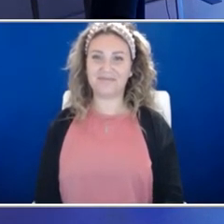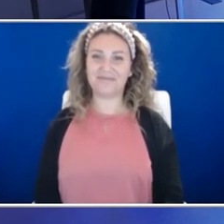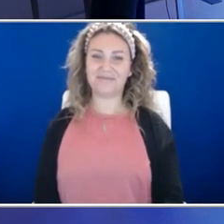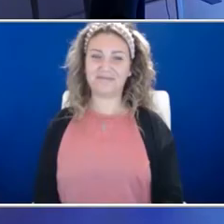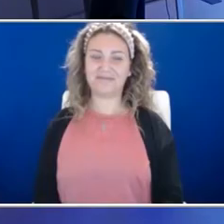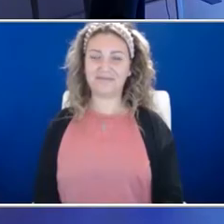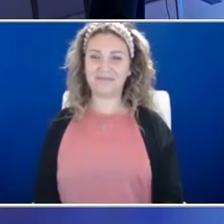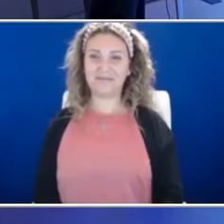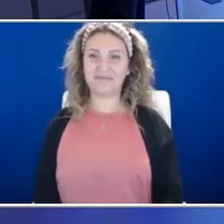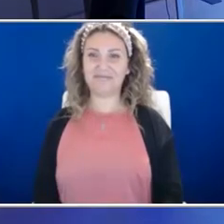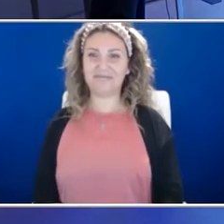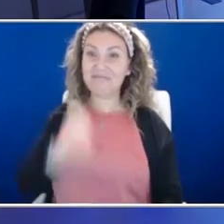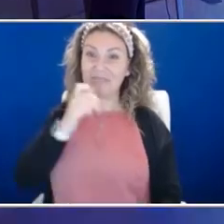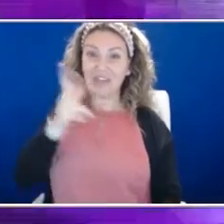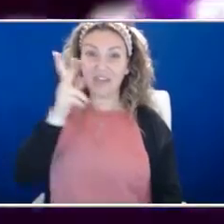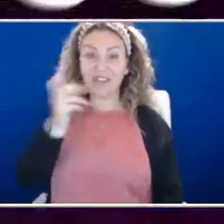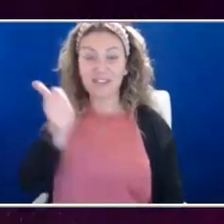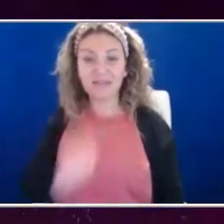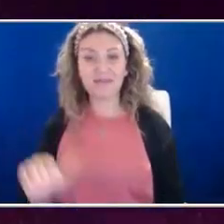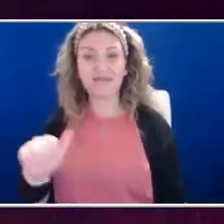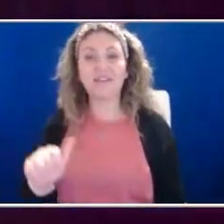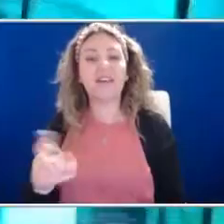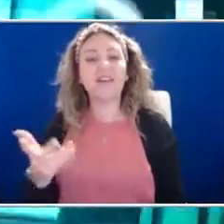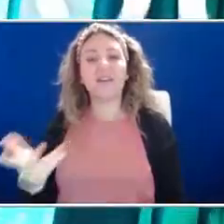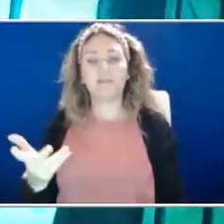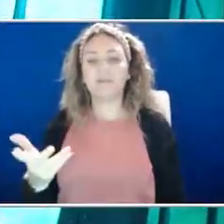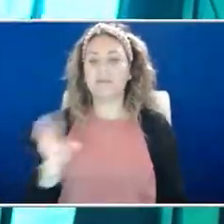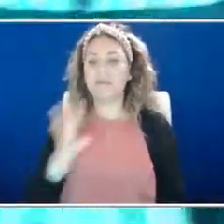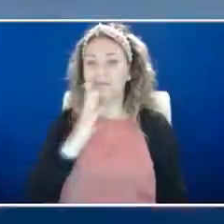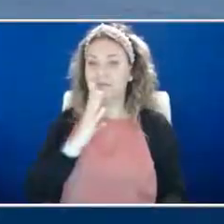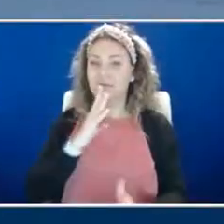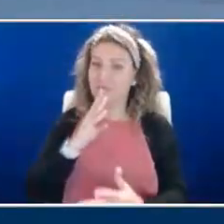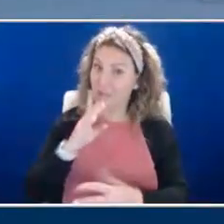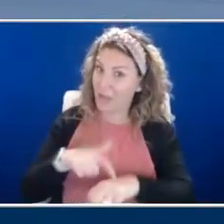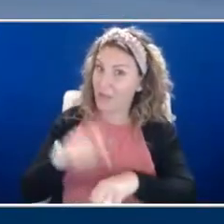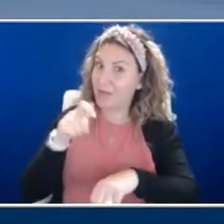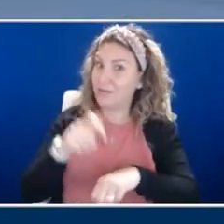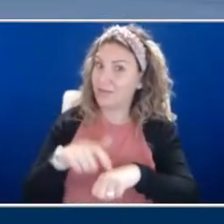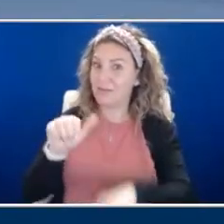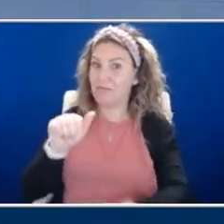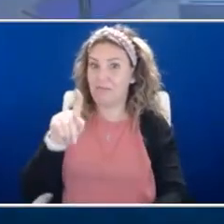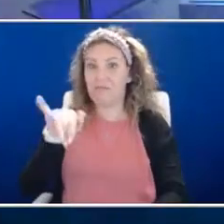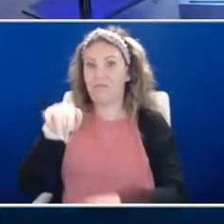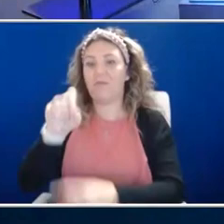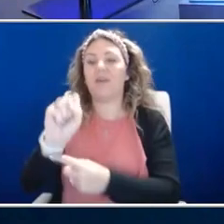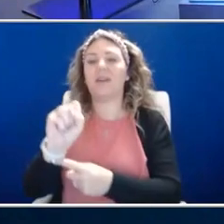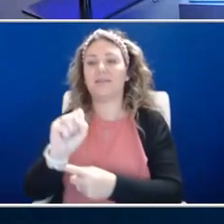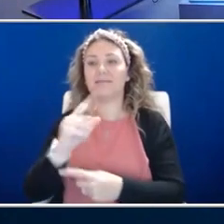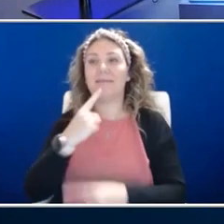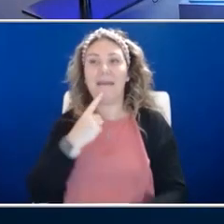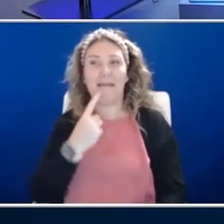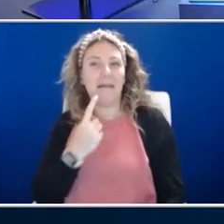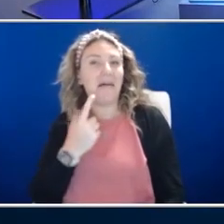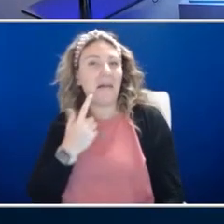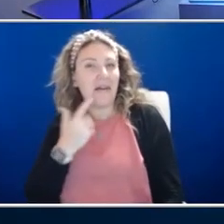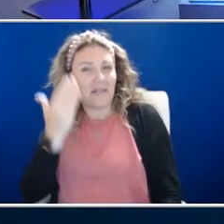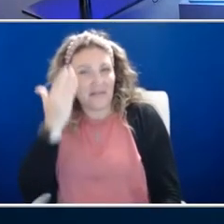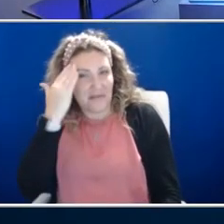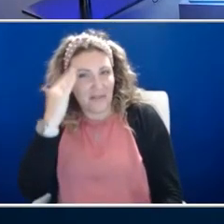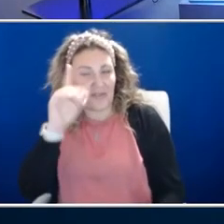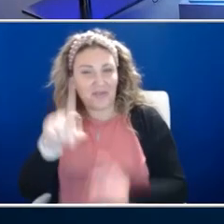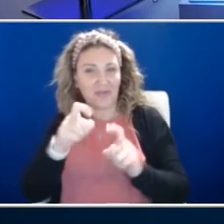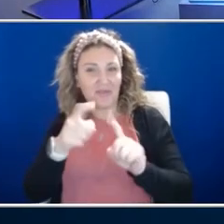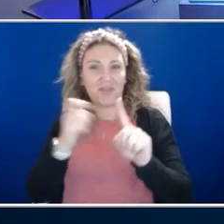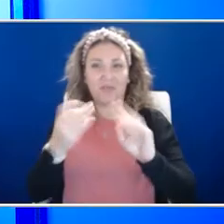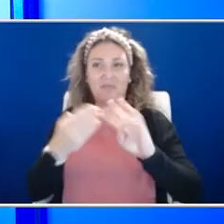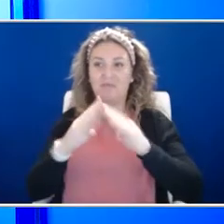Not hearing any. Okay, so we've been talking a long time, Alexis. I bet there's some questions now from the community. We have a lot of